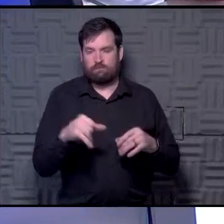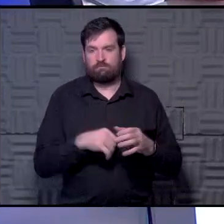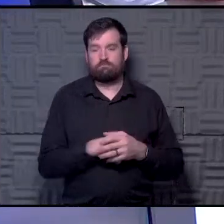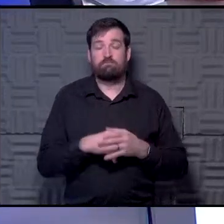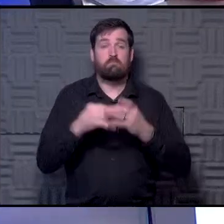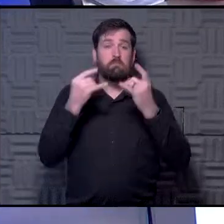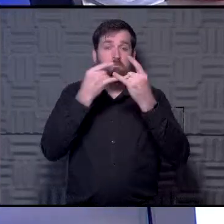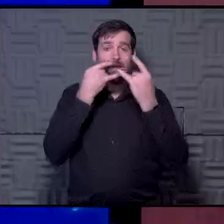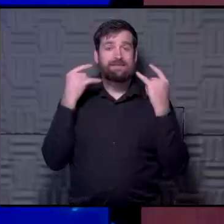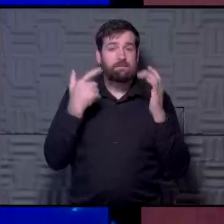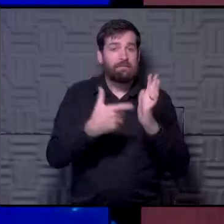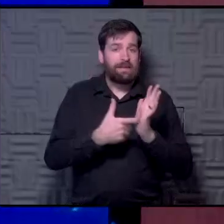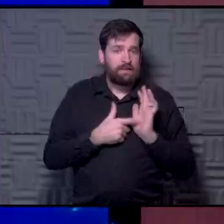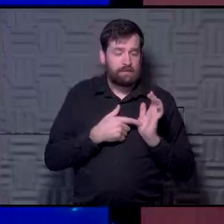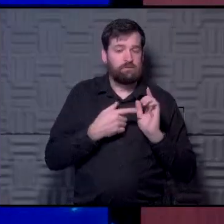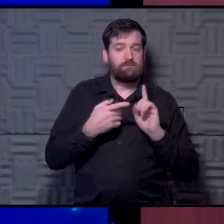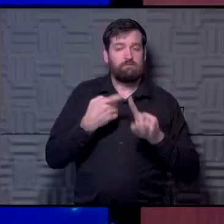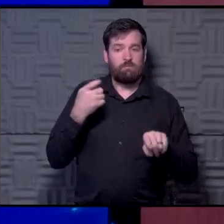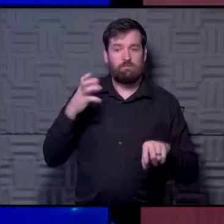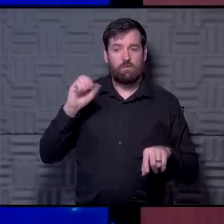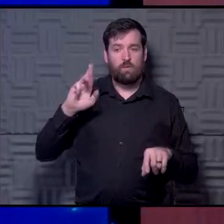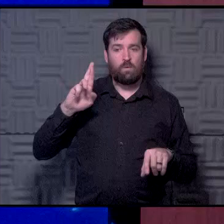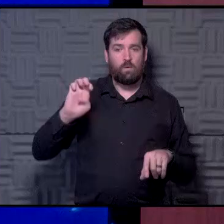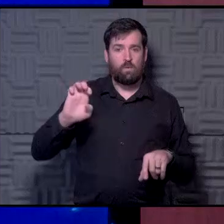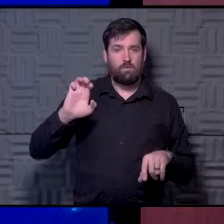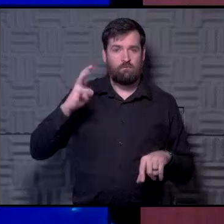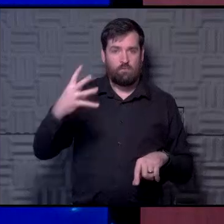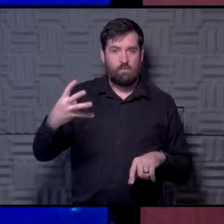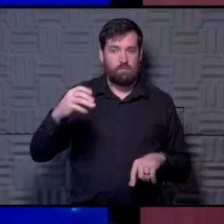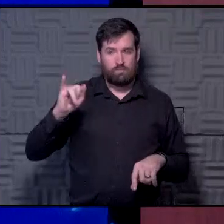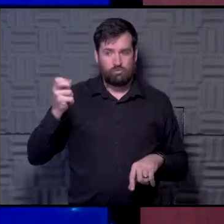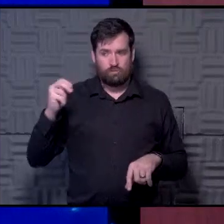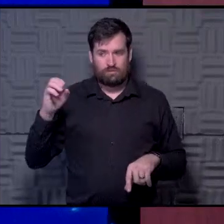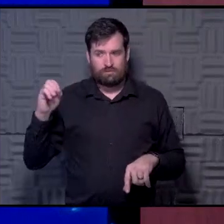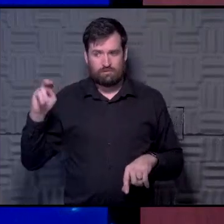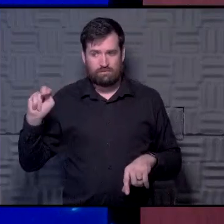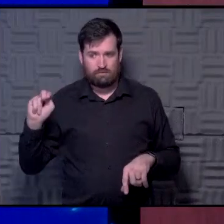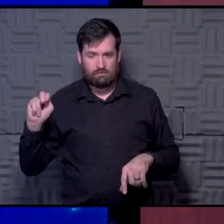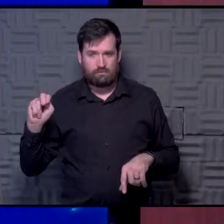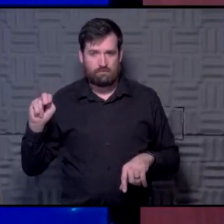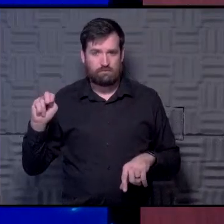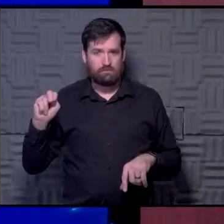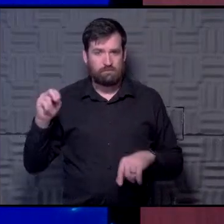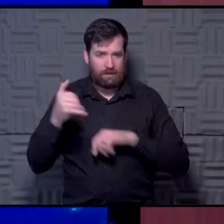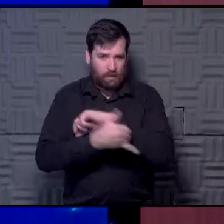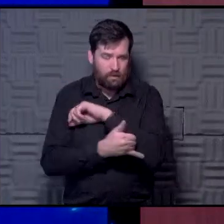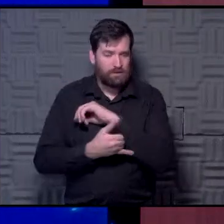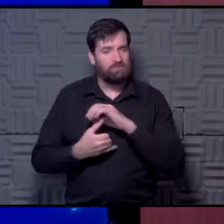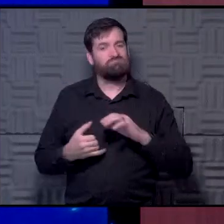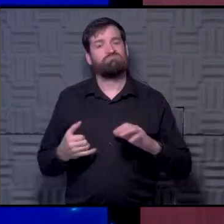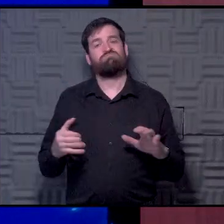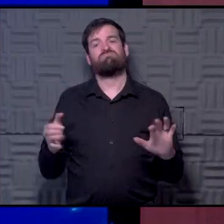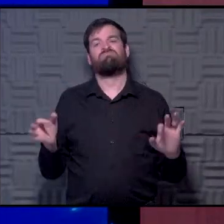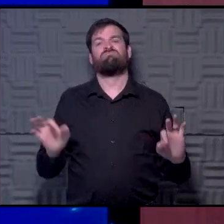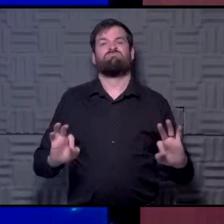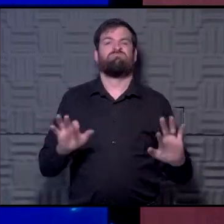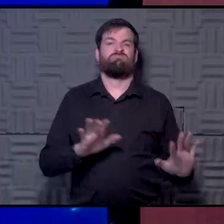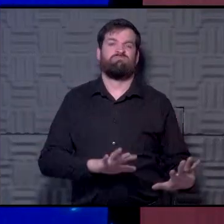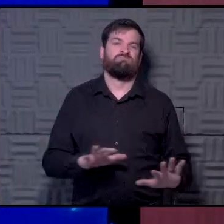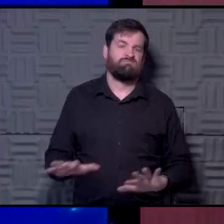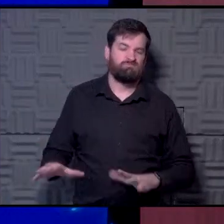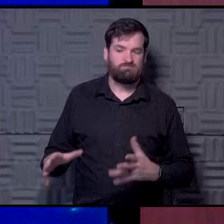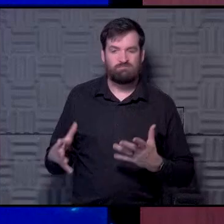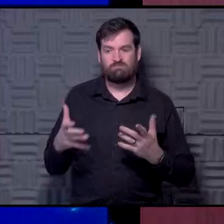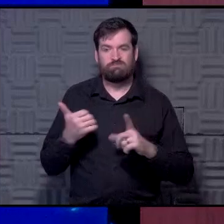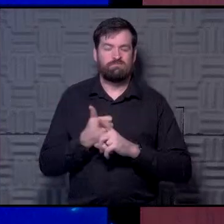mask mandate that came out from the Core 4, Johnson County was softer on that mask mandate, let's remember. The mask mandate